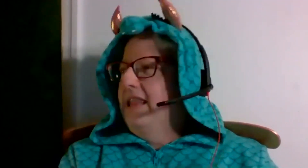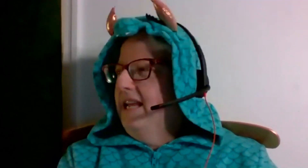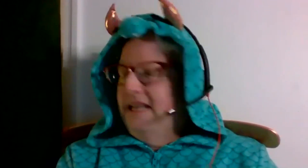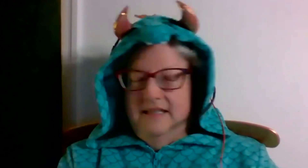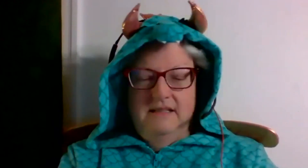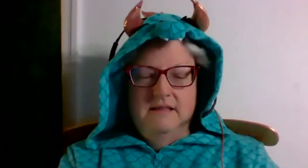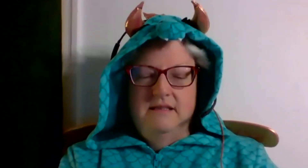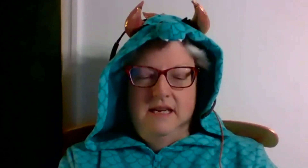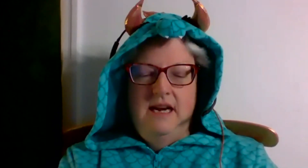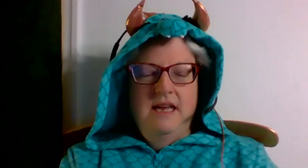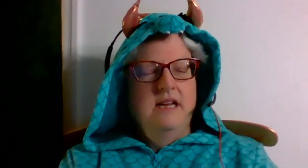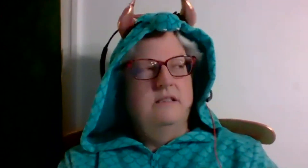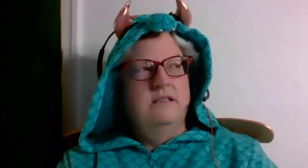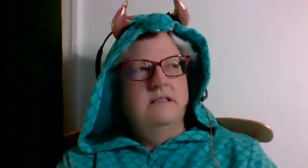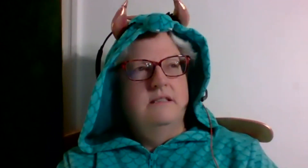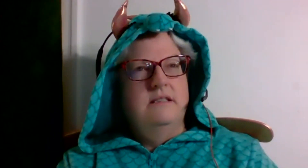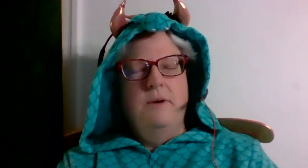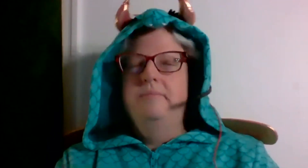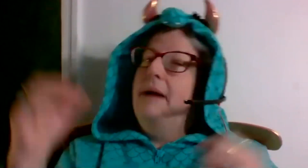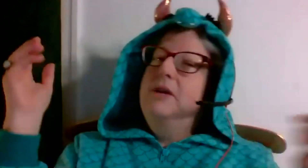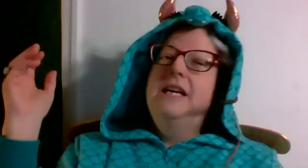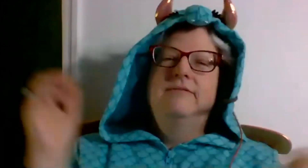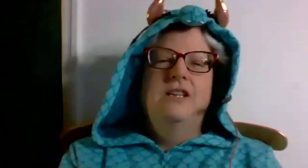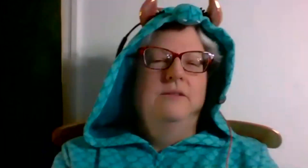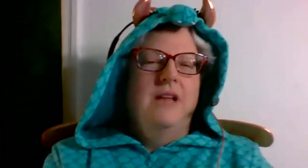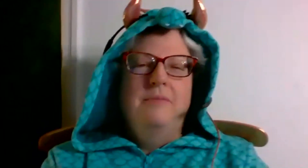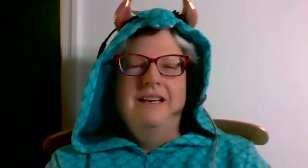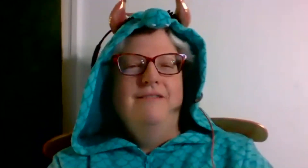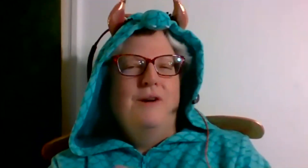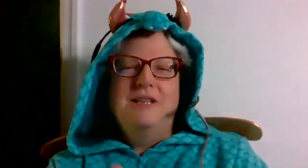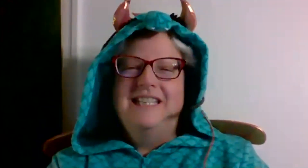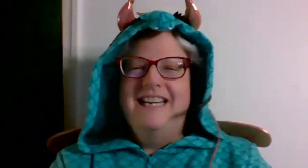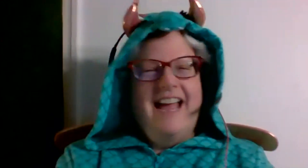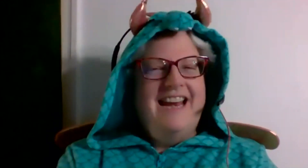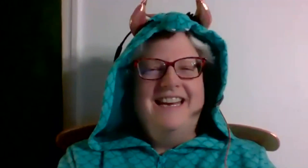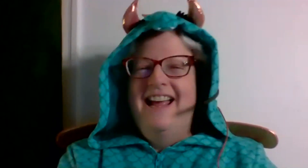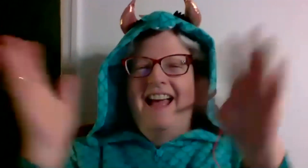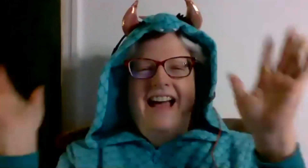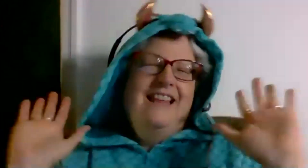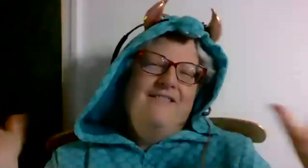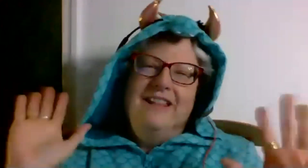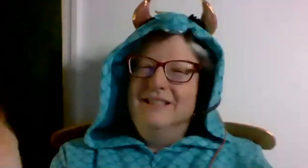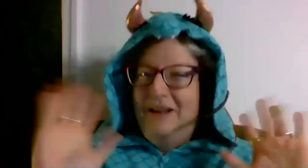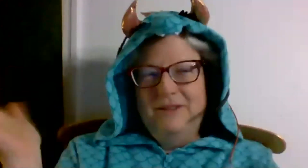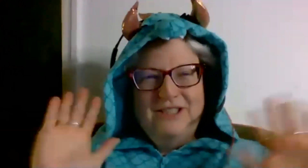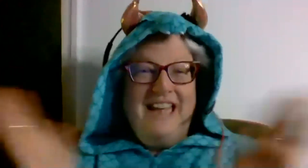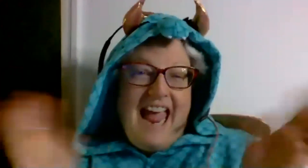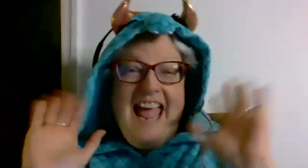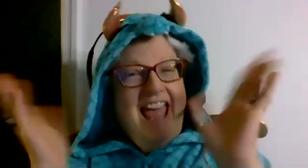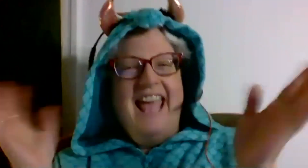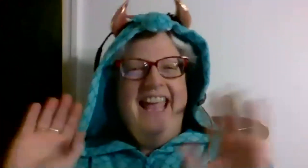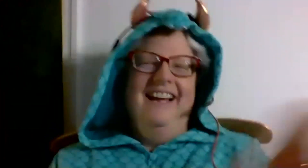Yeah, I think that. Anything else? Nope, I'm good. So I'm looking forward to tonight, and I love all these people.